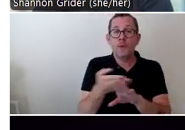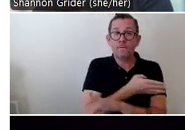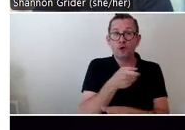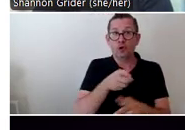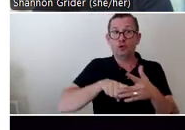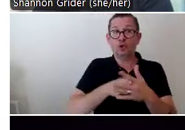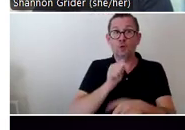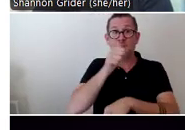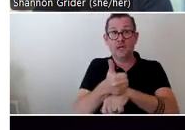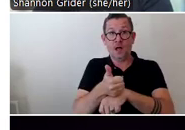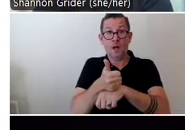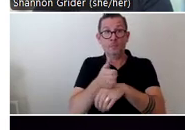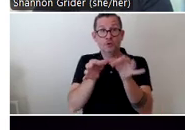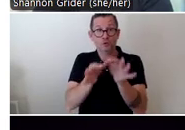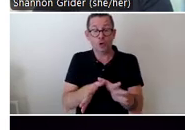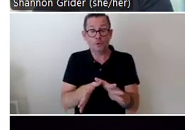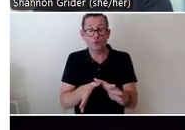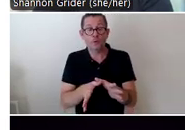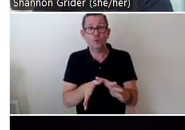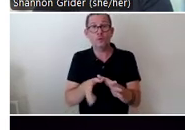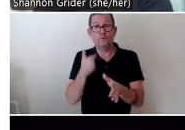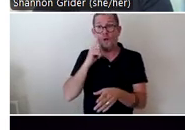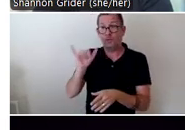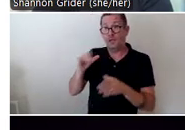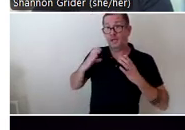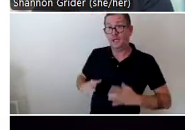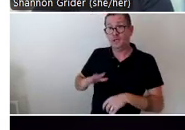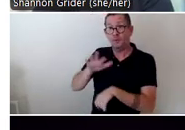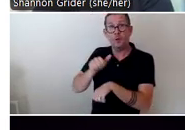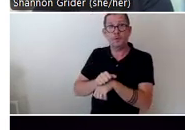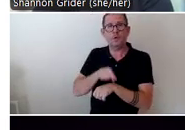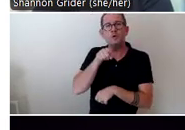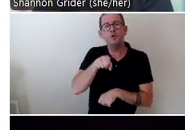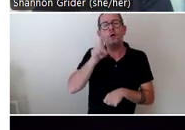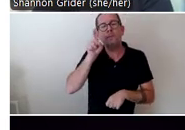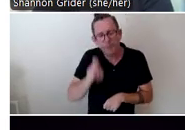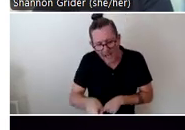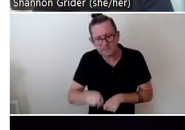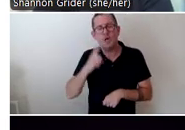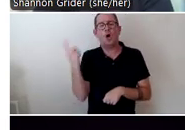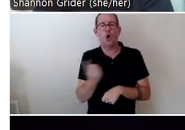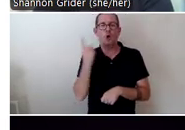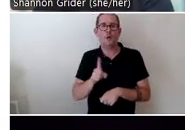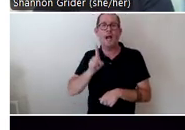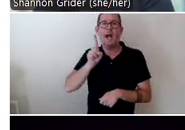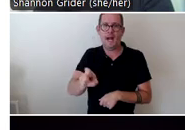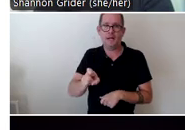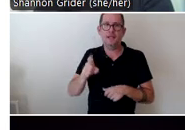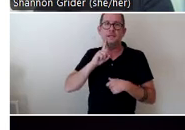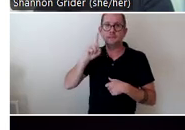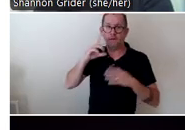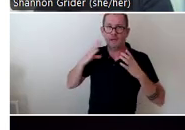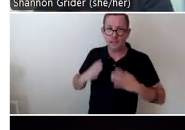to tell the agency that I can't use that interpreter for this appointment. So before you make your appointments with